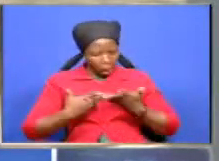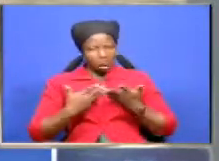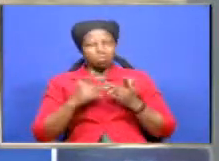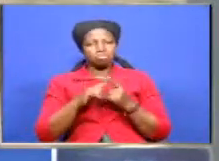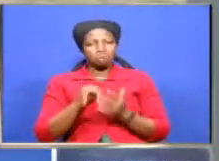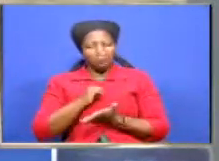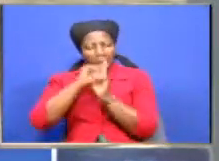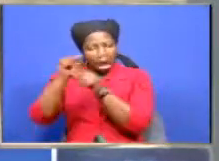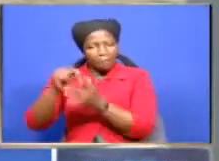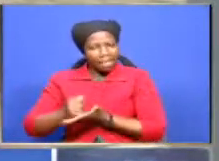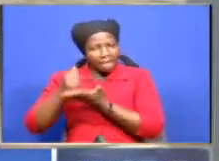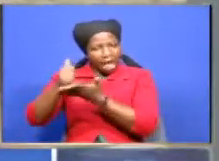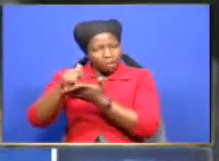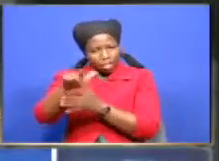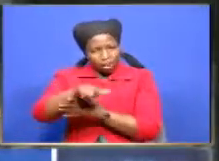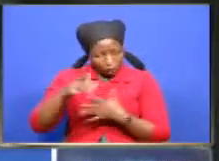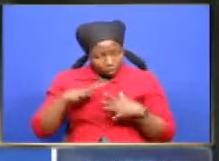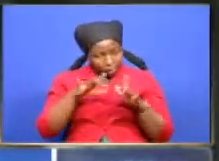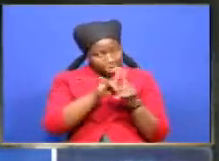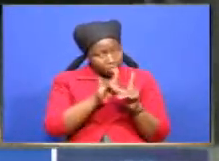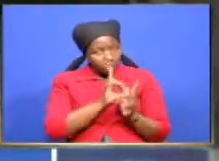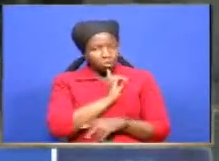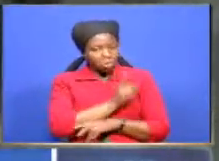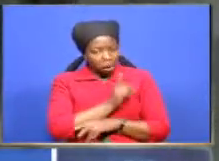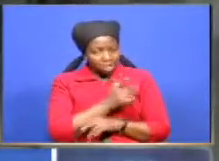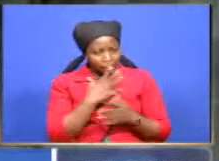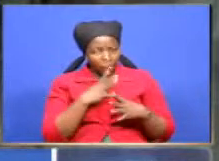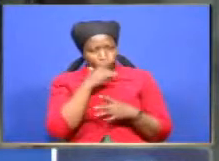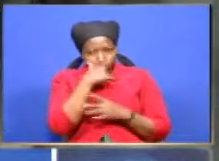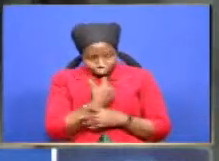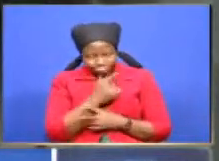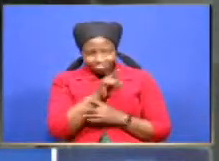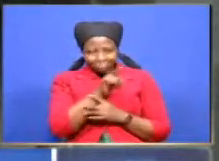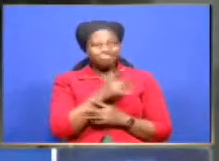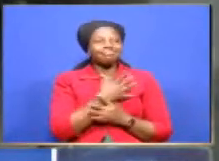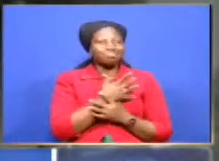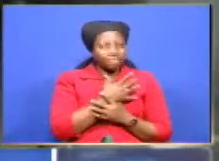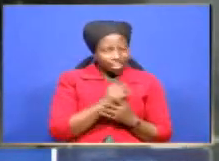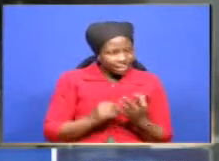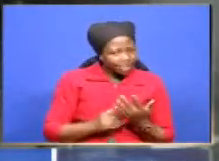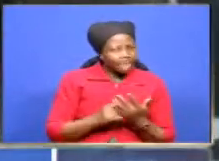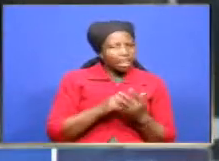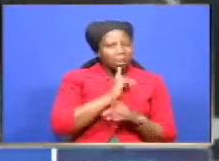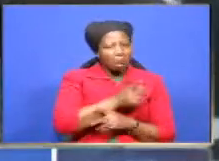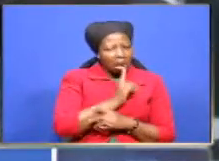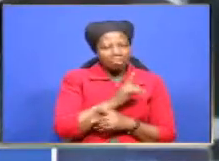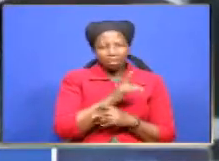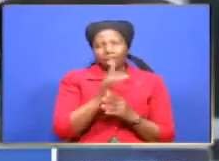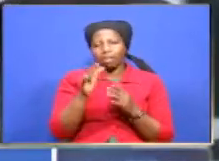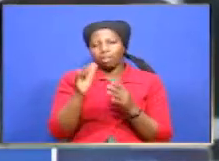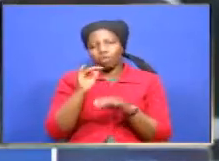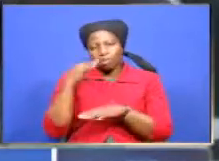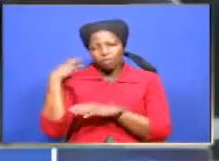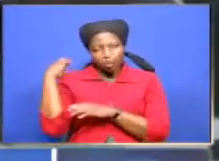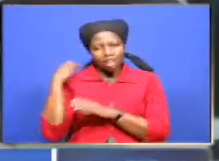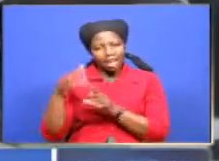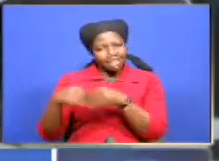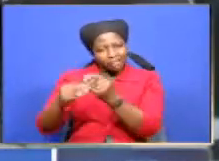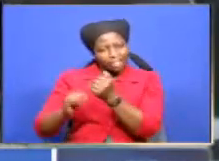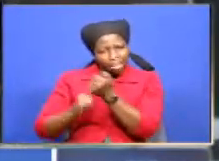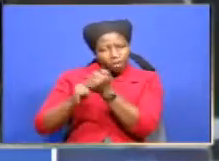locals, while at the same time cautioning those intimidating well-wishers offering relief in the region. But everybody is